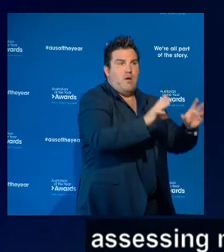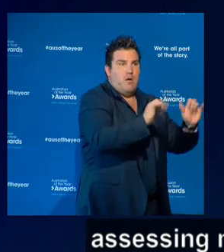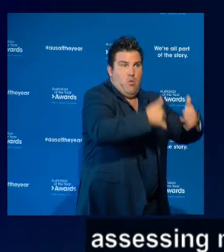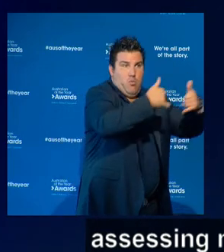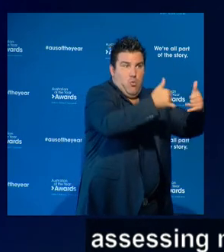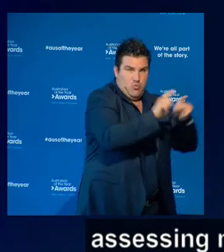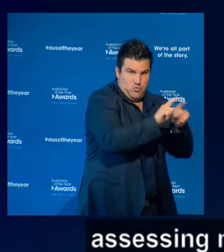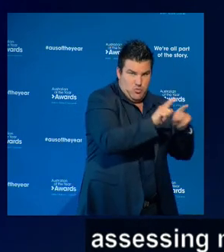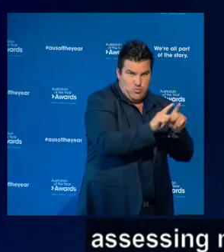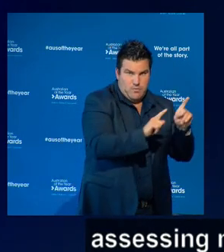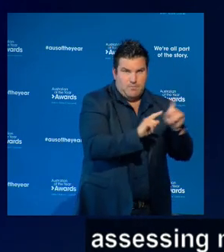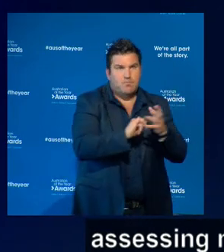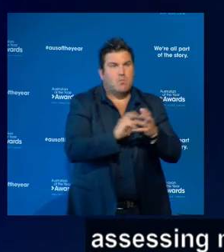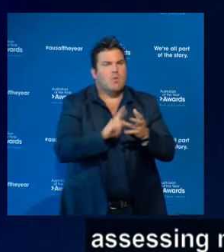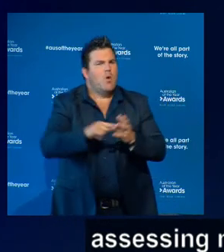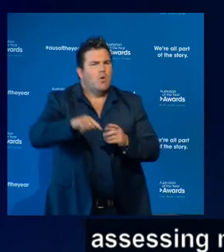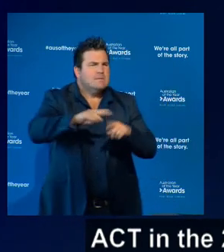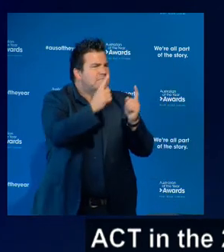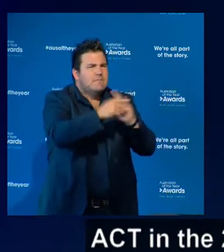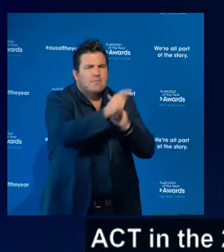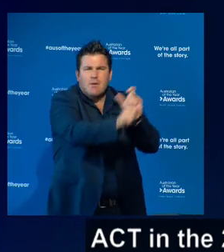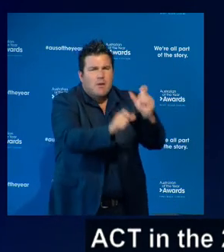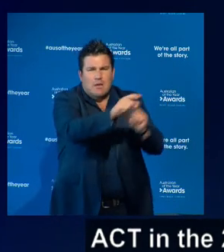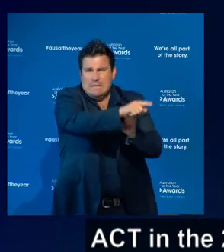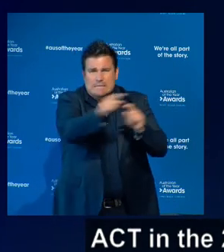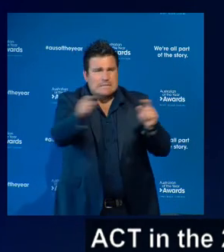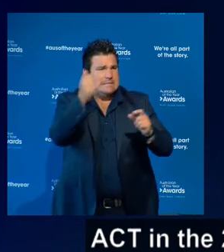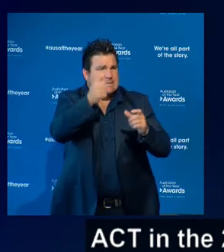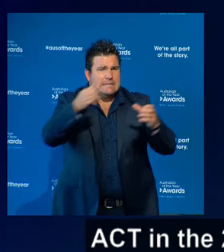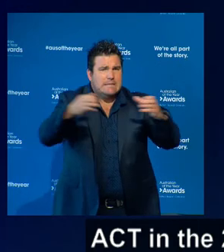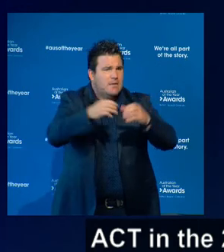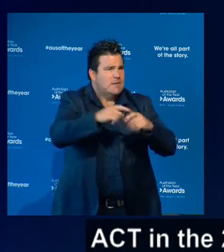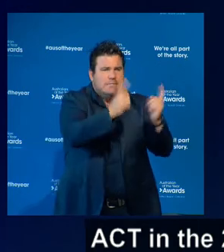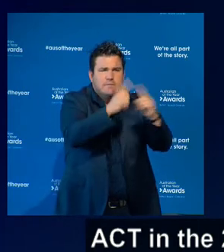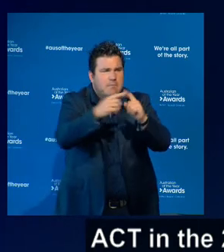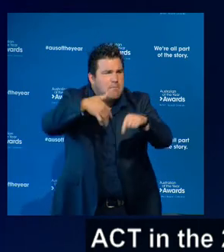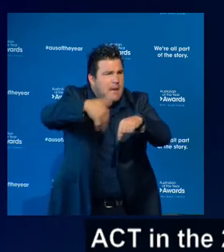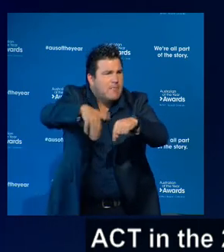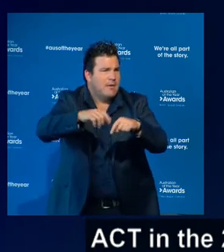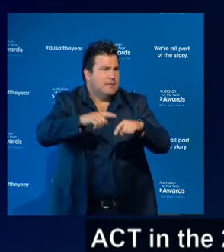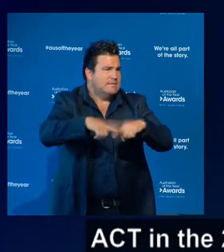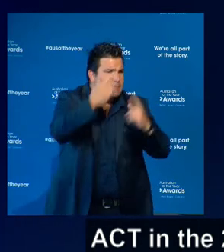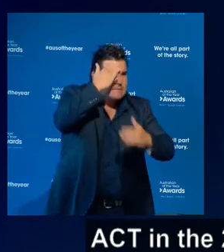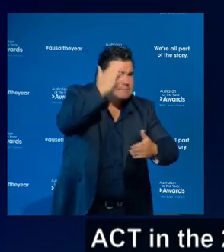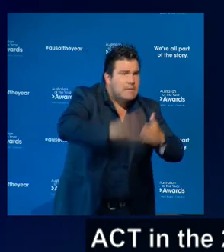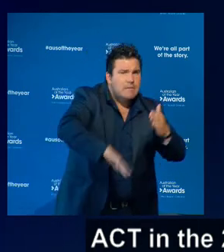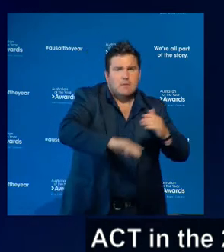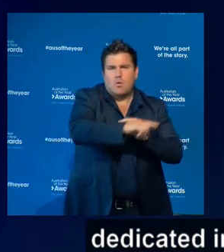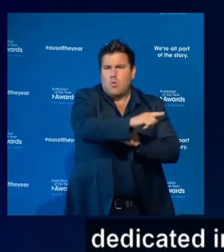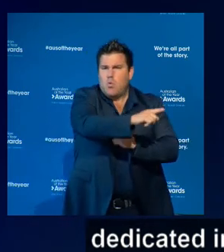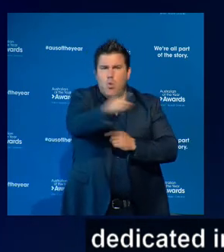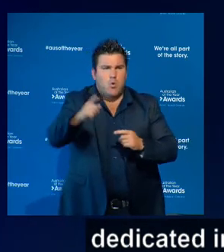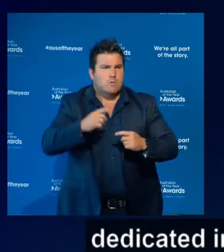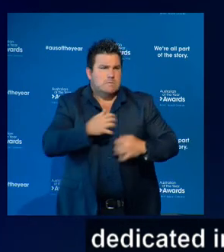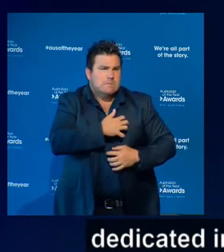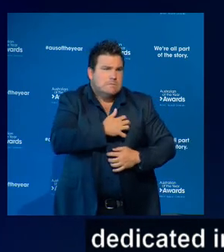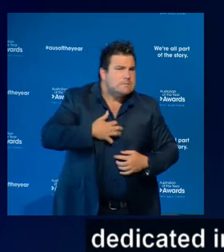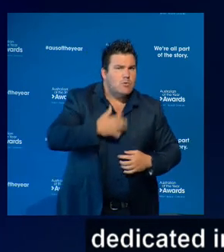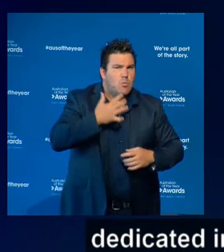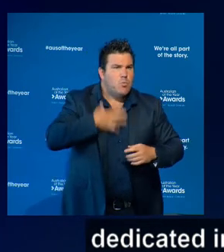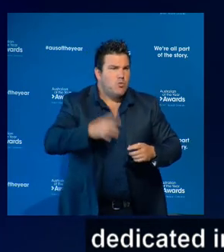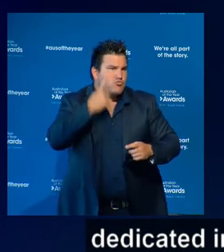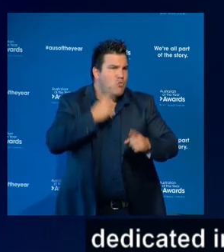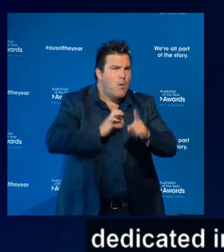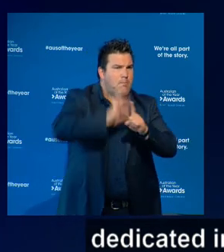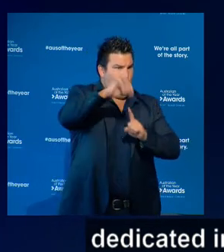dedicated individuals and all endeavours and backgrounds who are striving to improve the lives of others